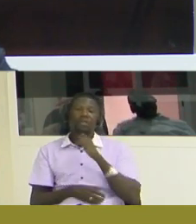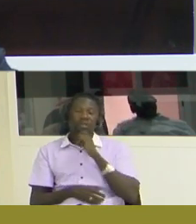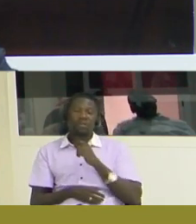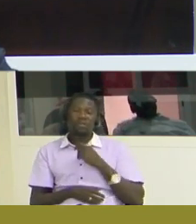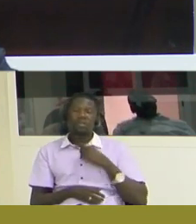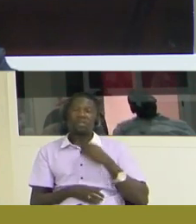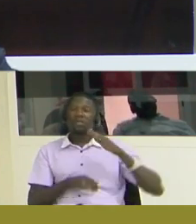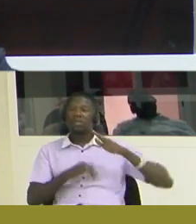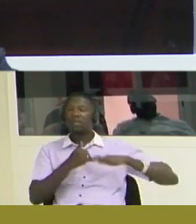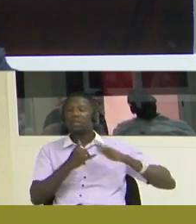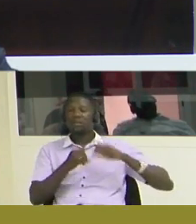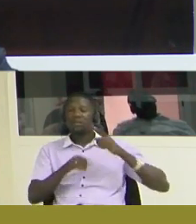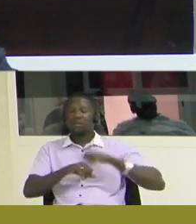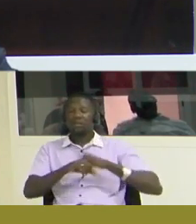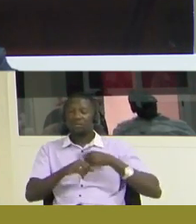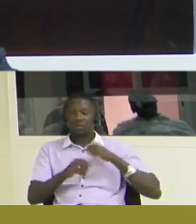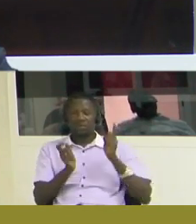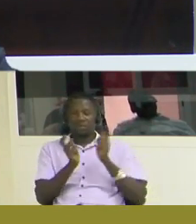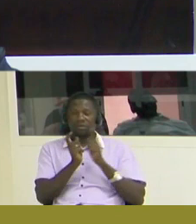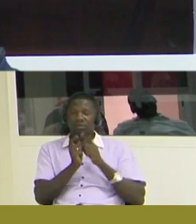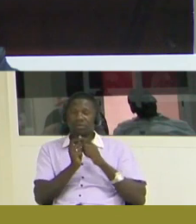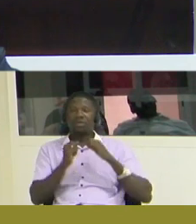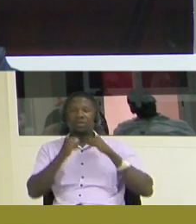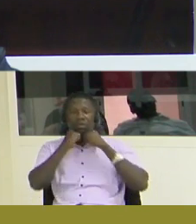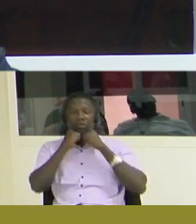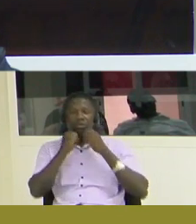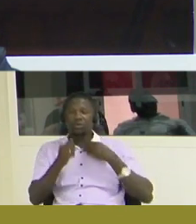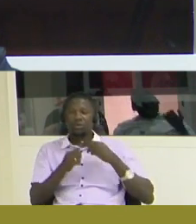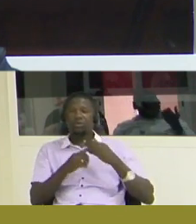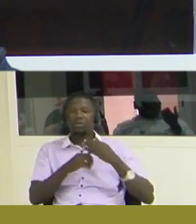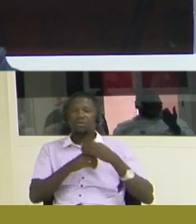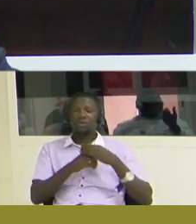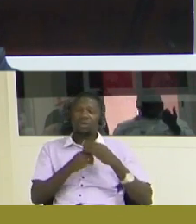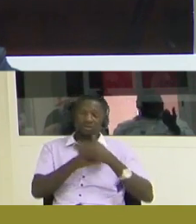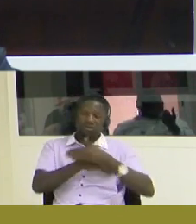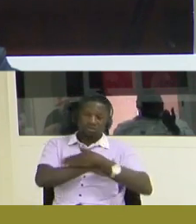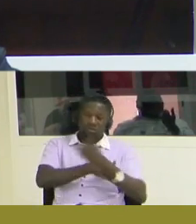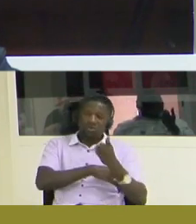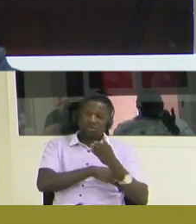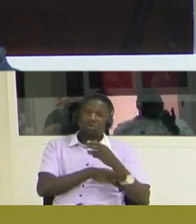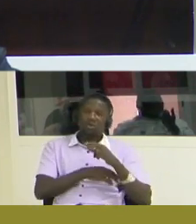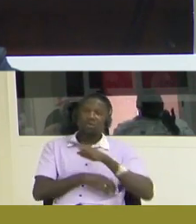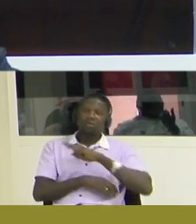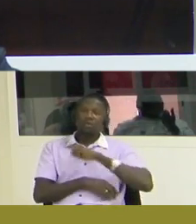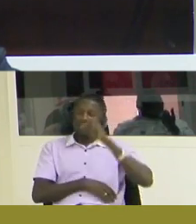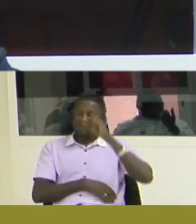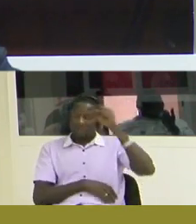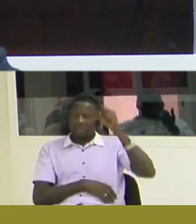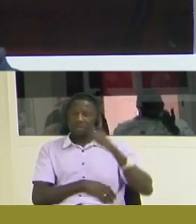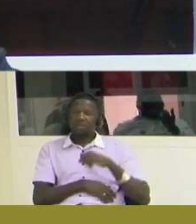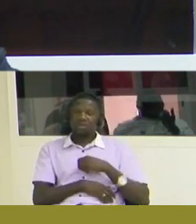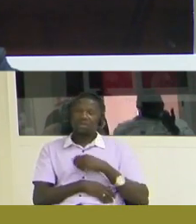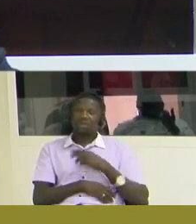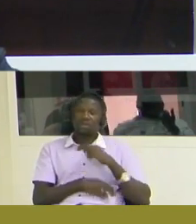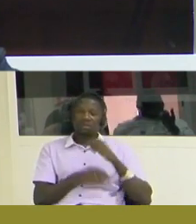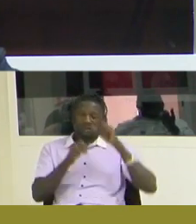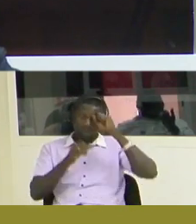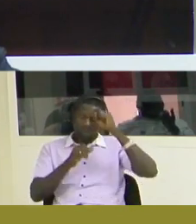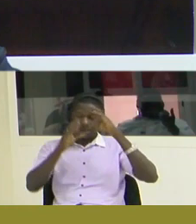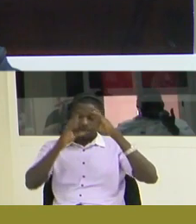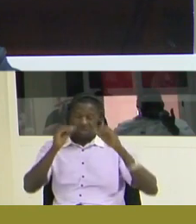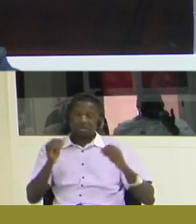door to the president of his oppressor vice president's office estate house I did not go to mile two I